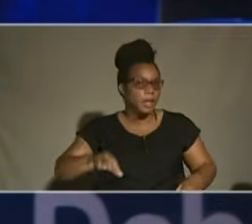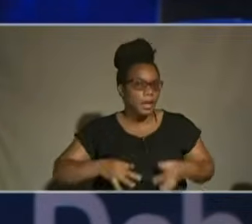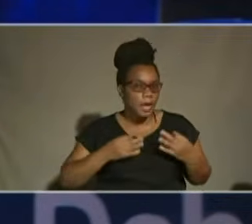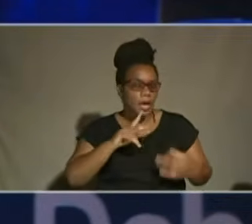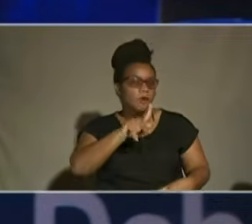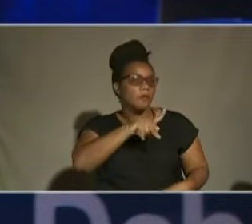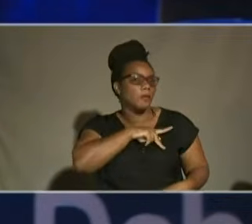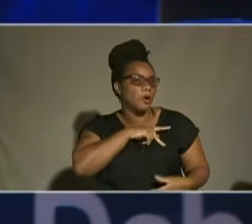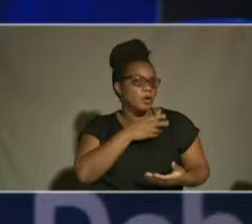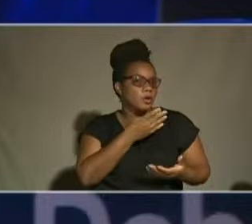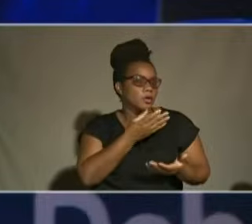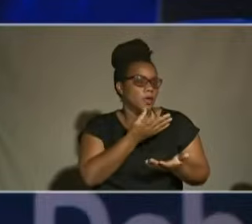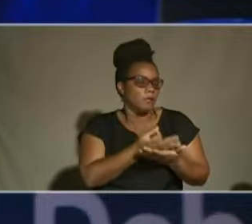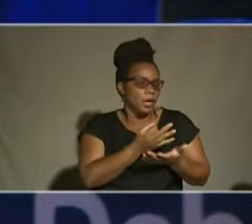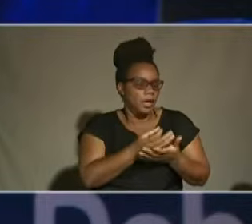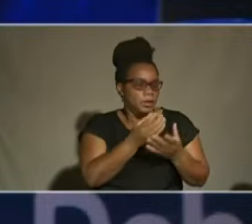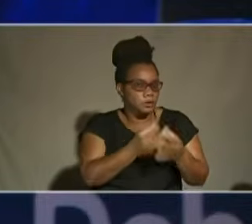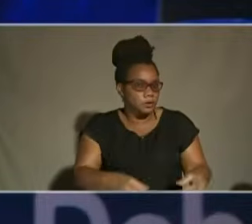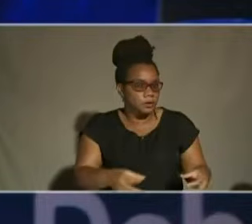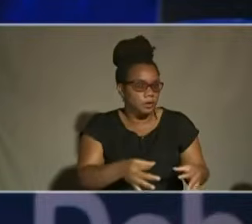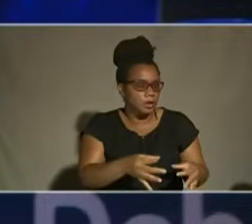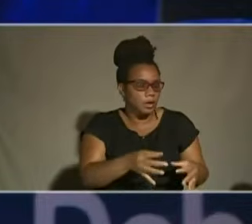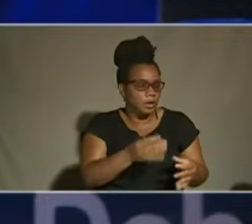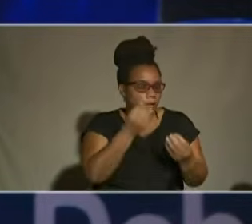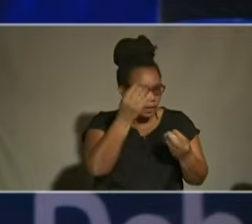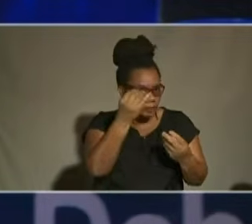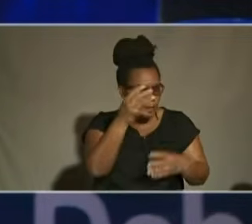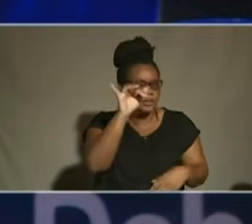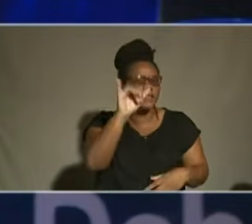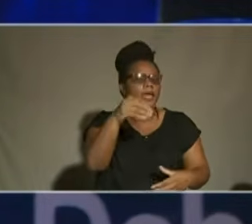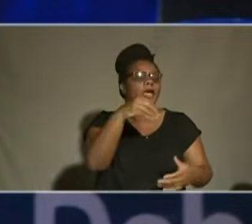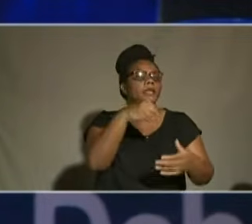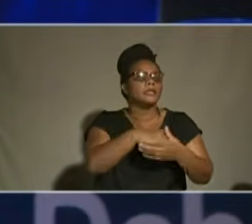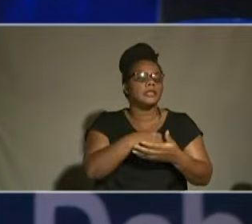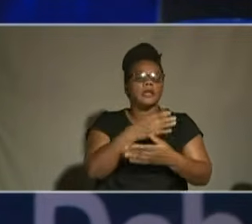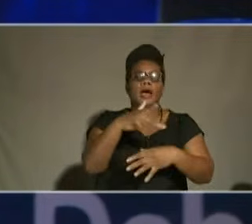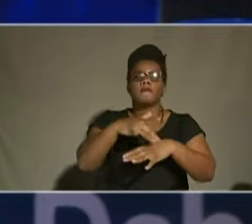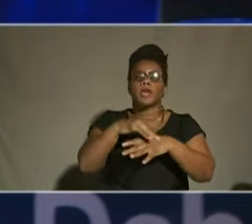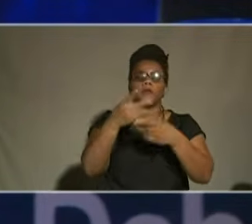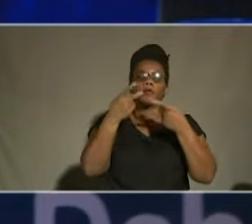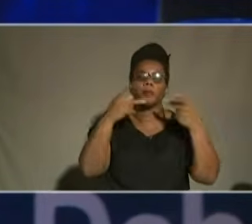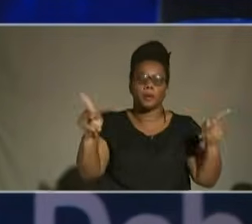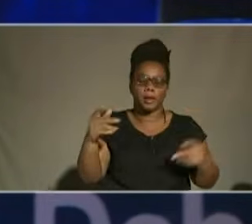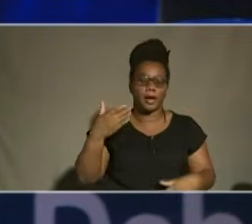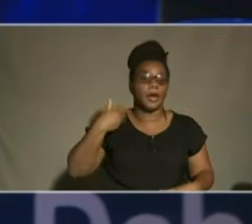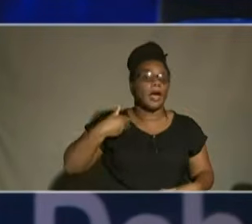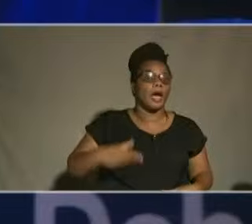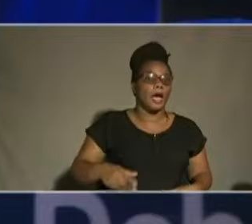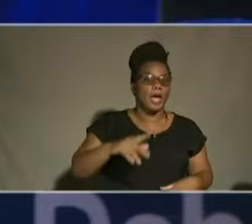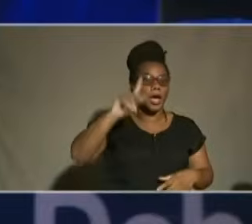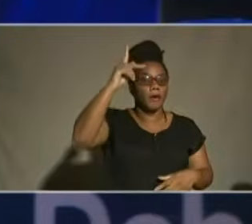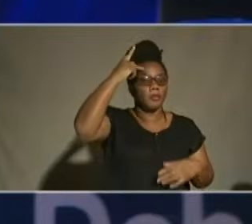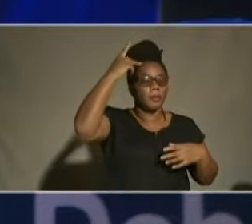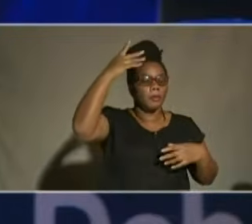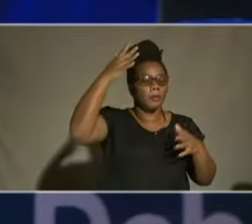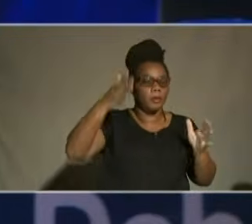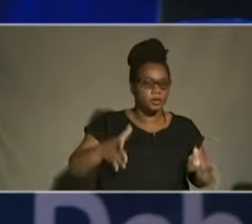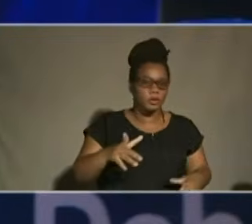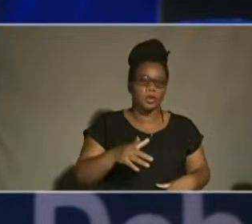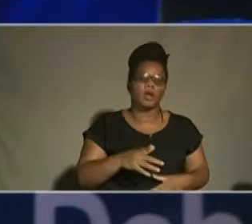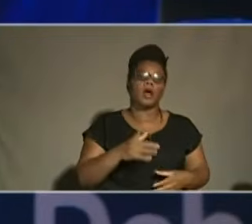personal financial details are in the public domain. I am the politician about